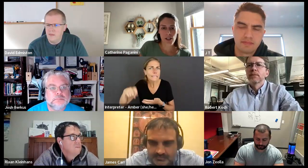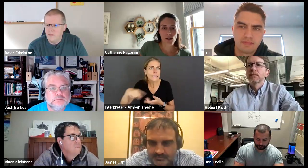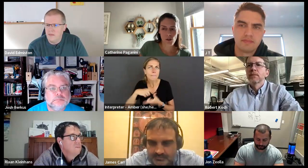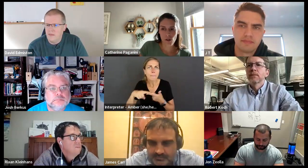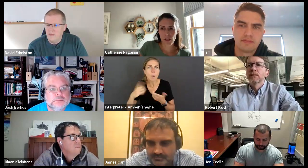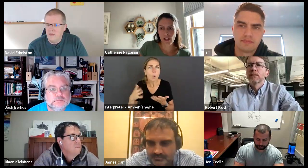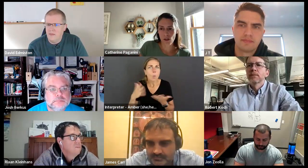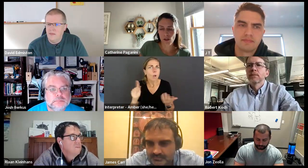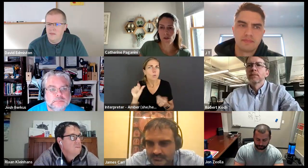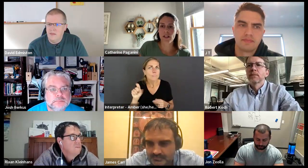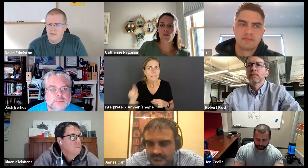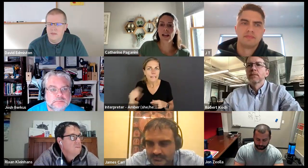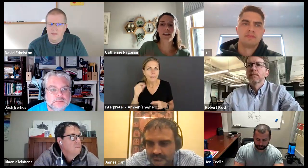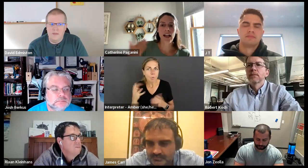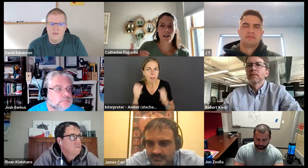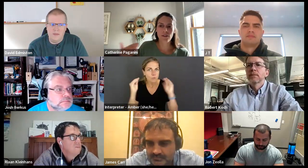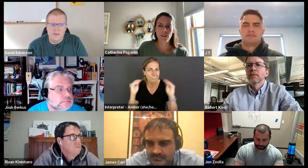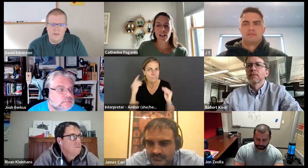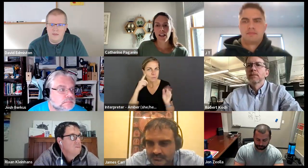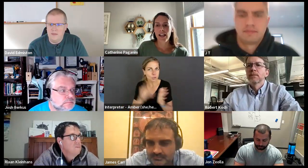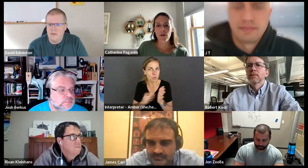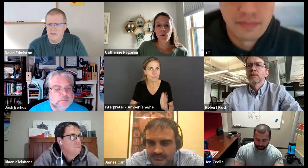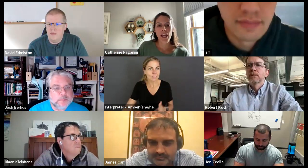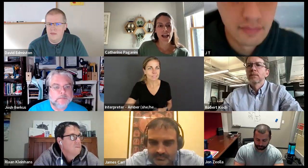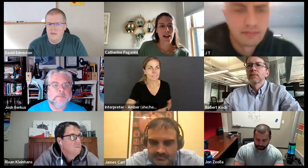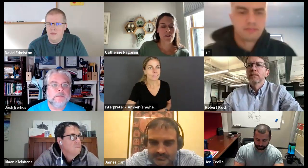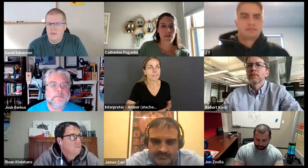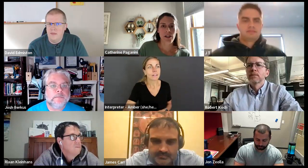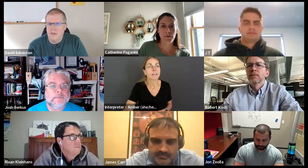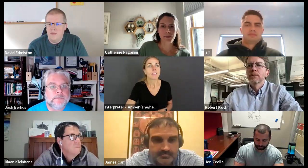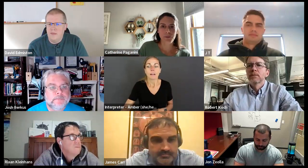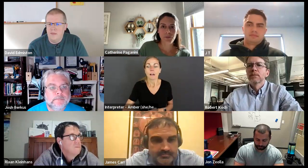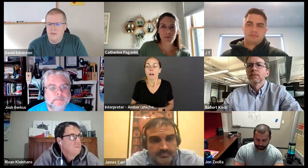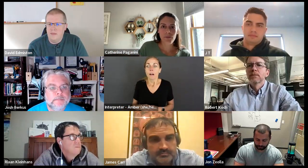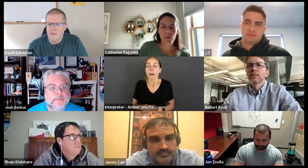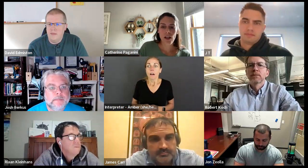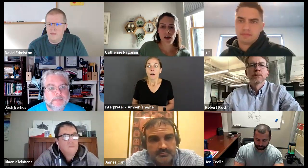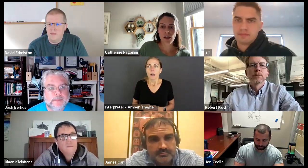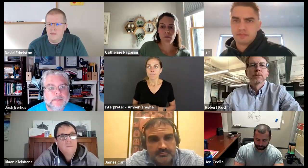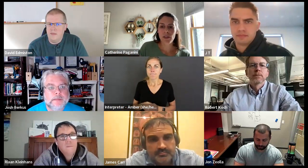teach this to students, right? Kind of, and then we have